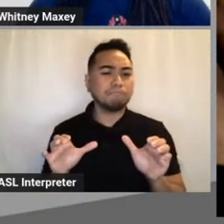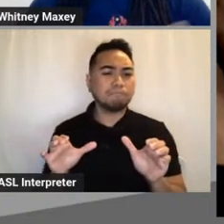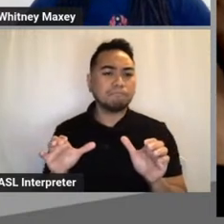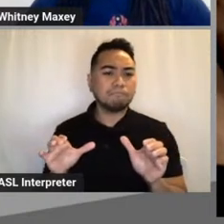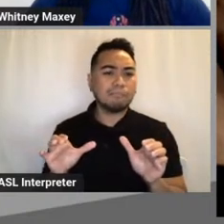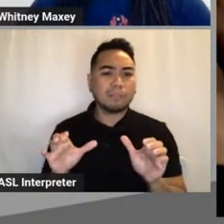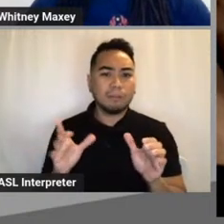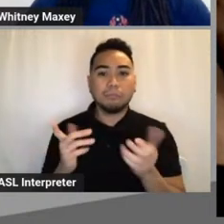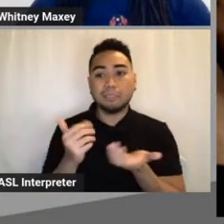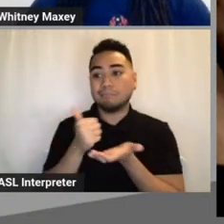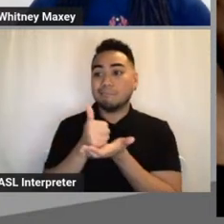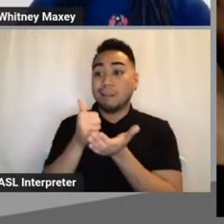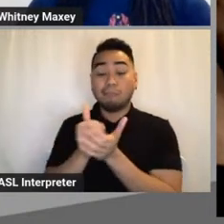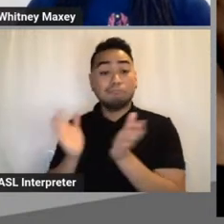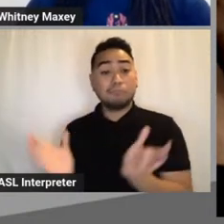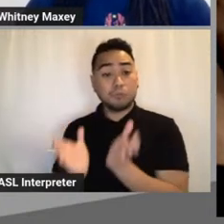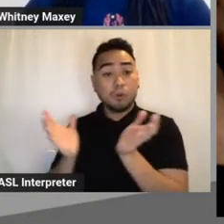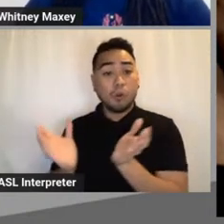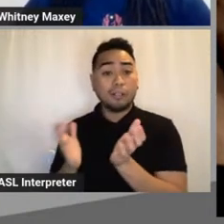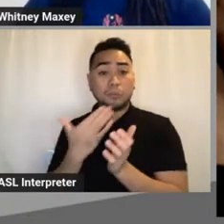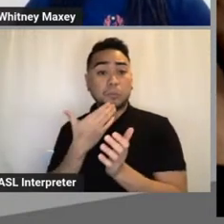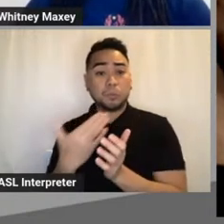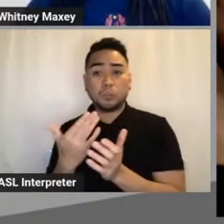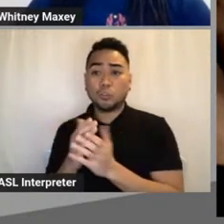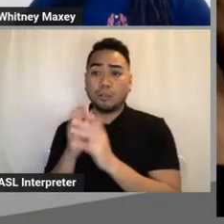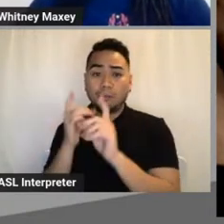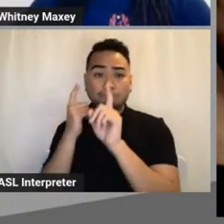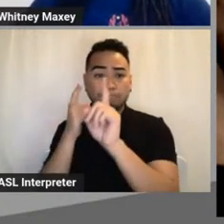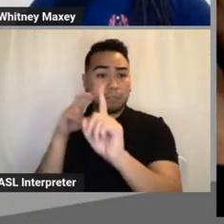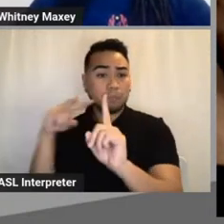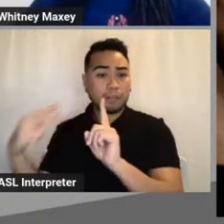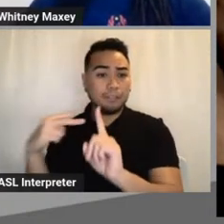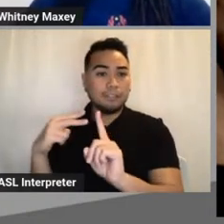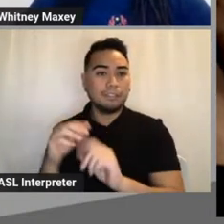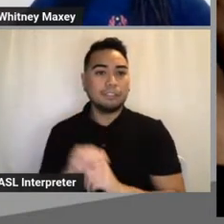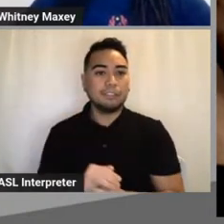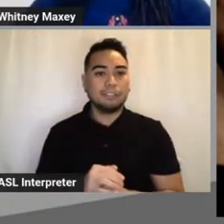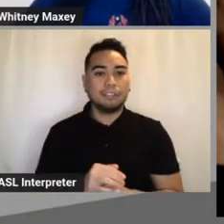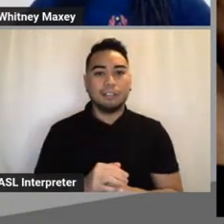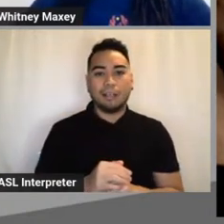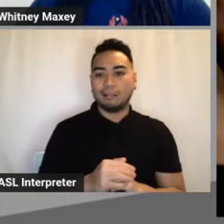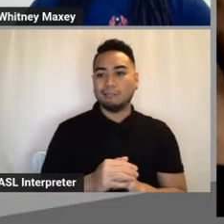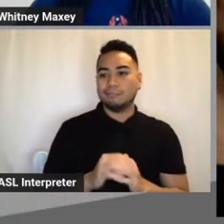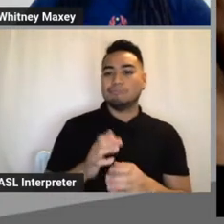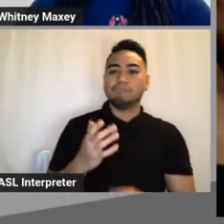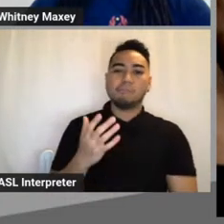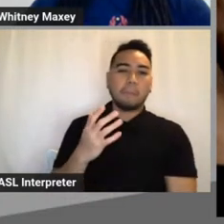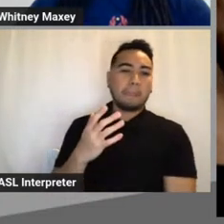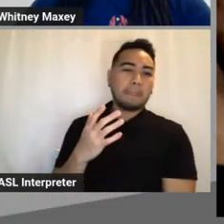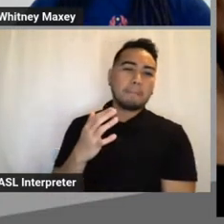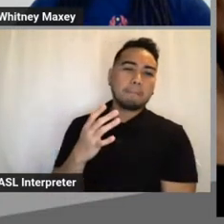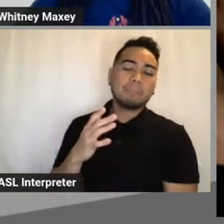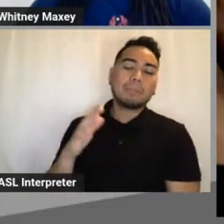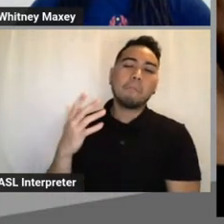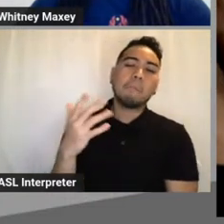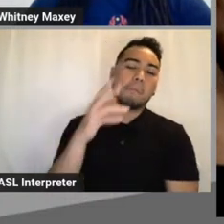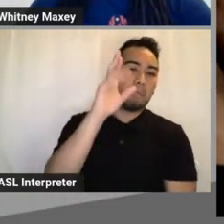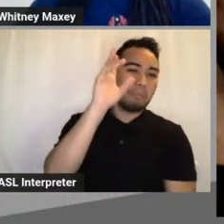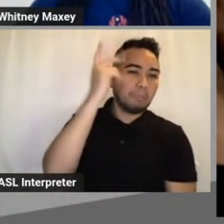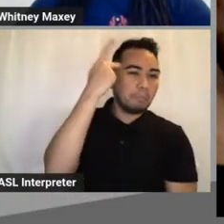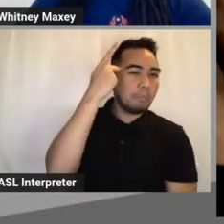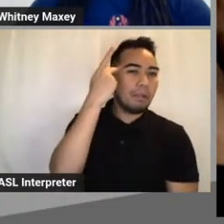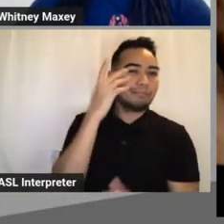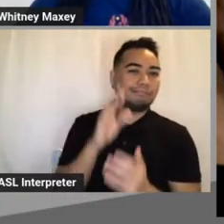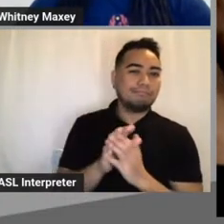we want to help foster that. The potential leverage and political pressure we gain from mass mobilizations, and